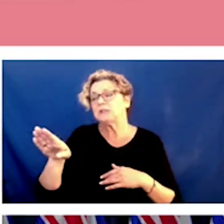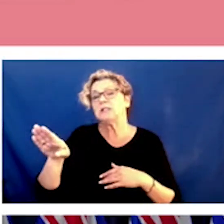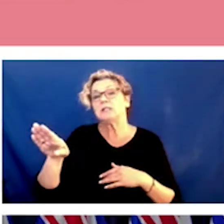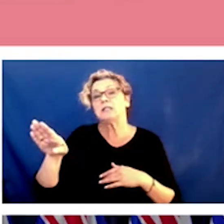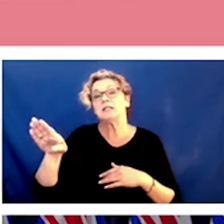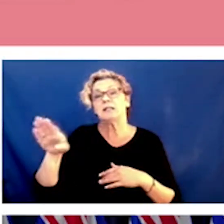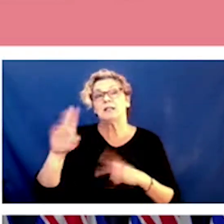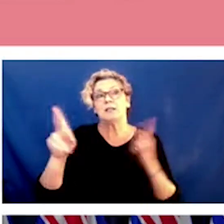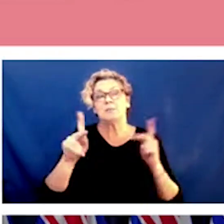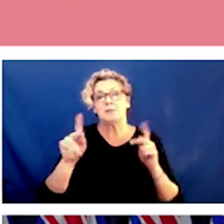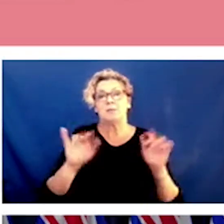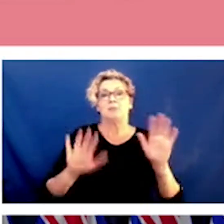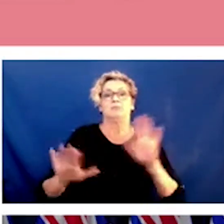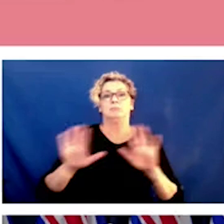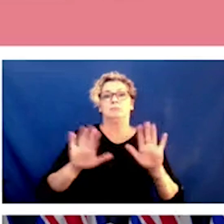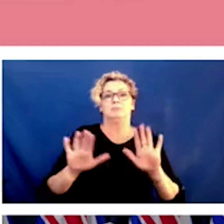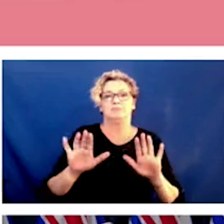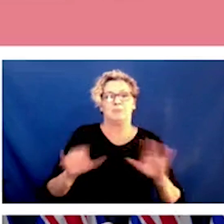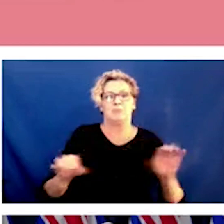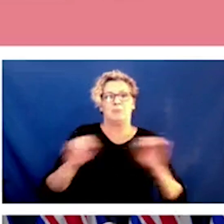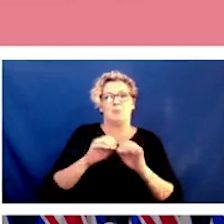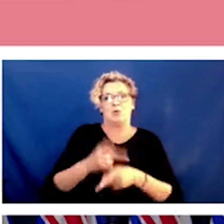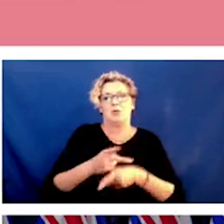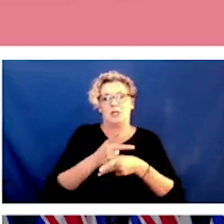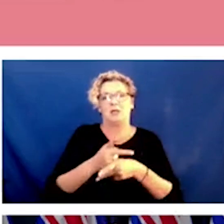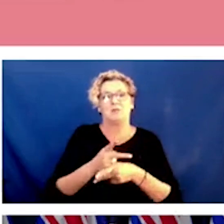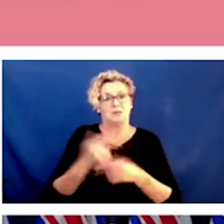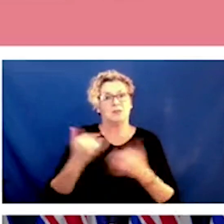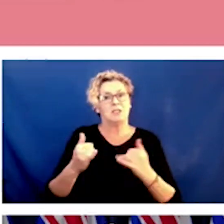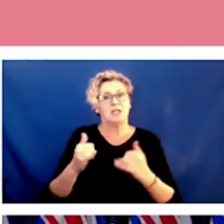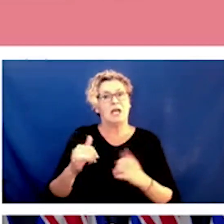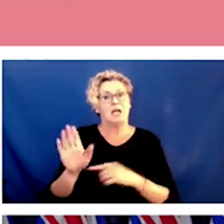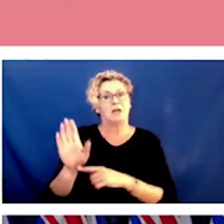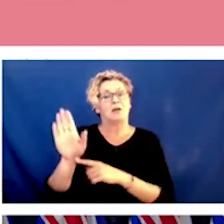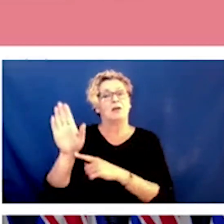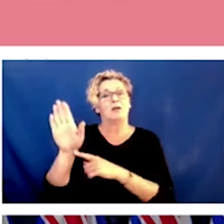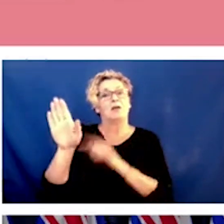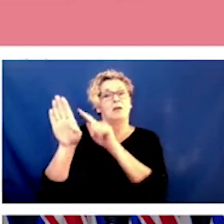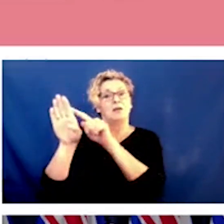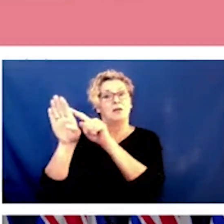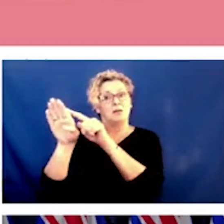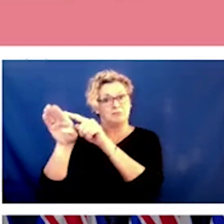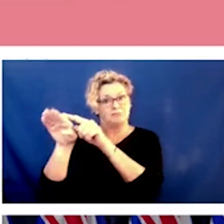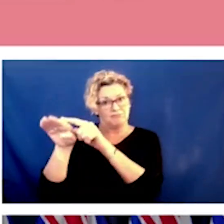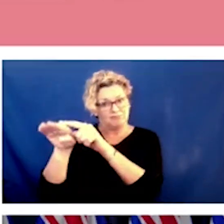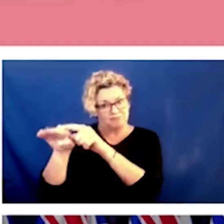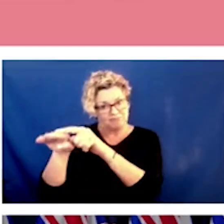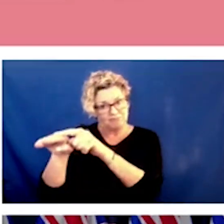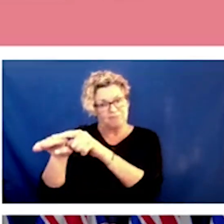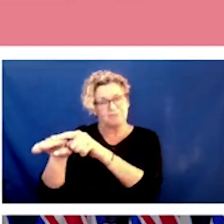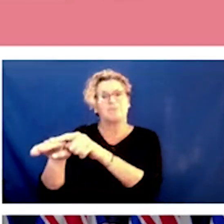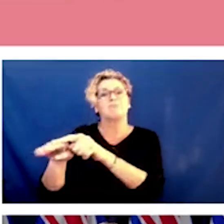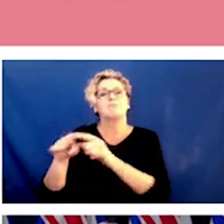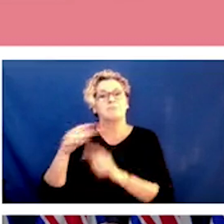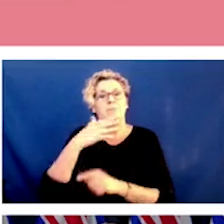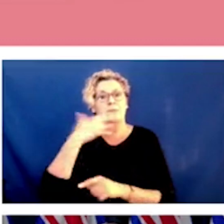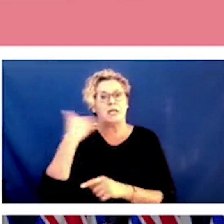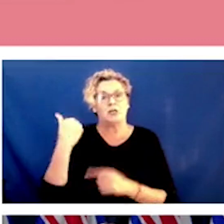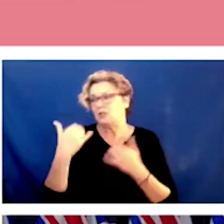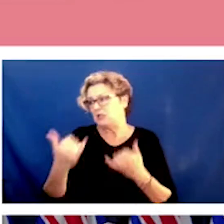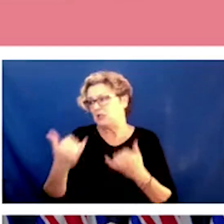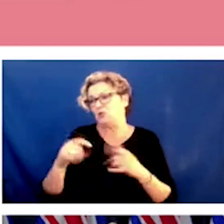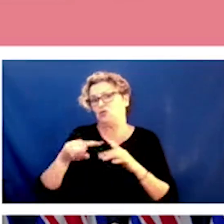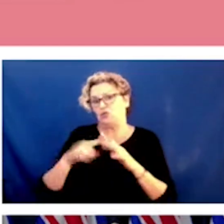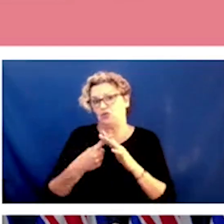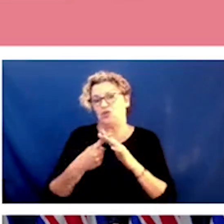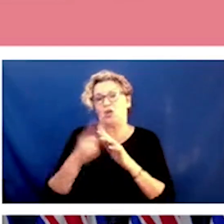weeks. And finally, this is the same data reflected compared to other provinces in Canada. We had